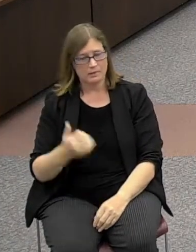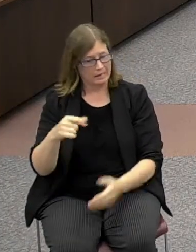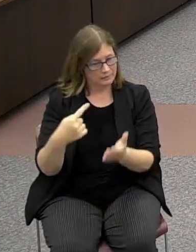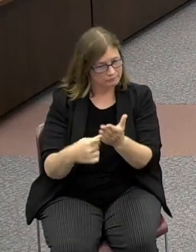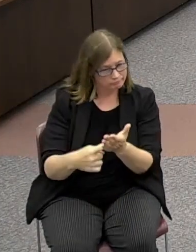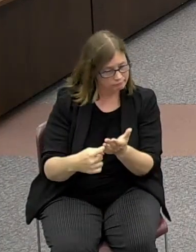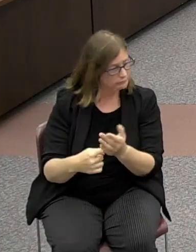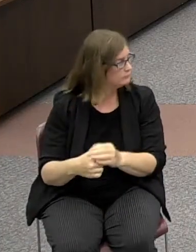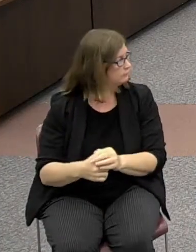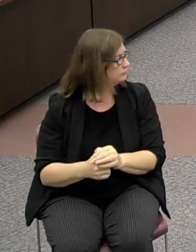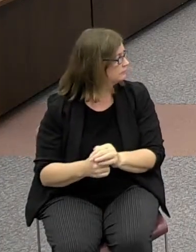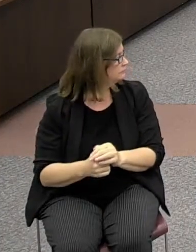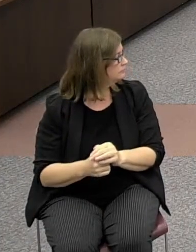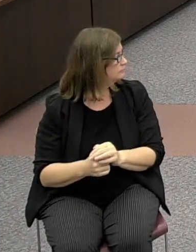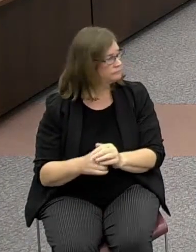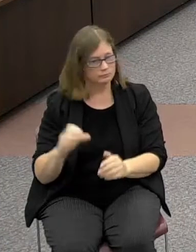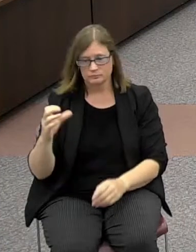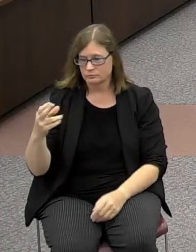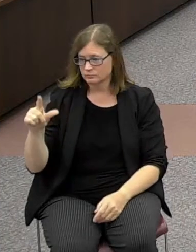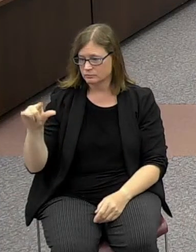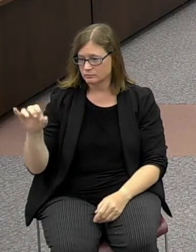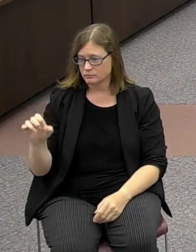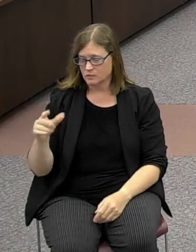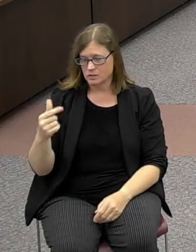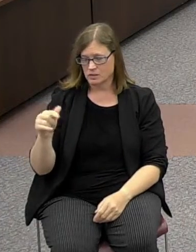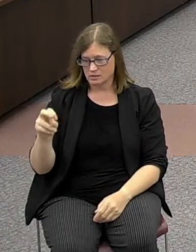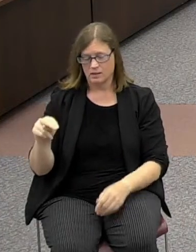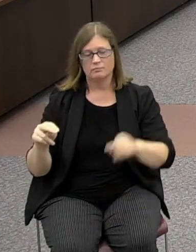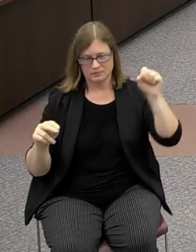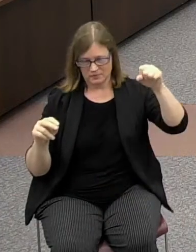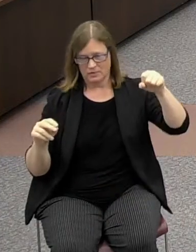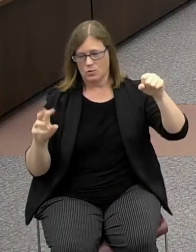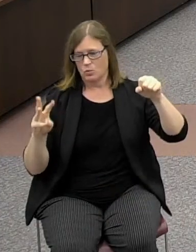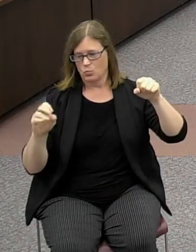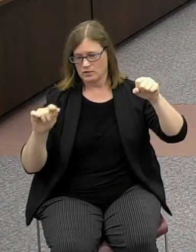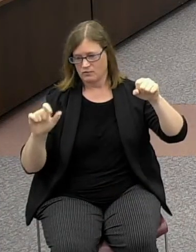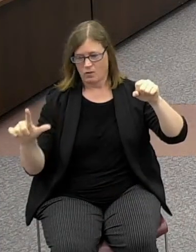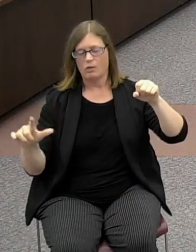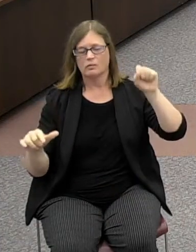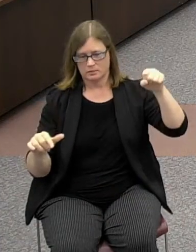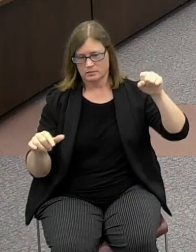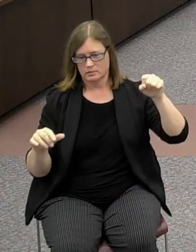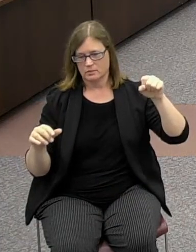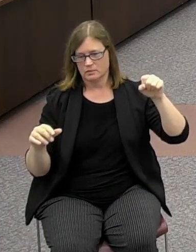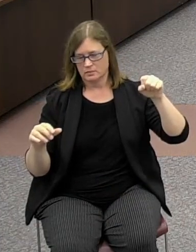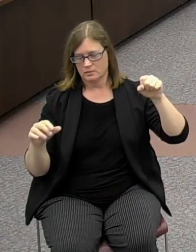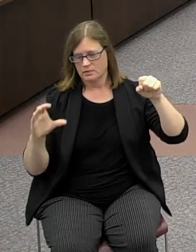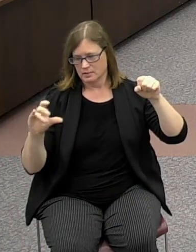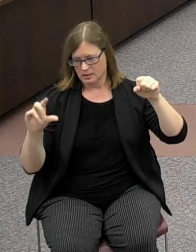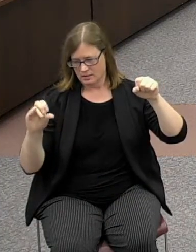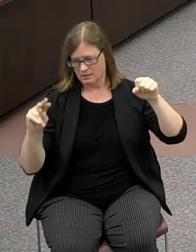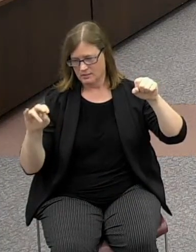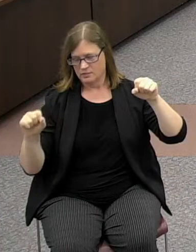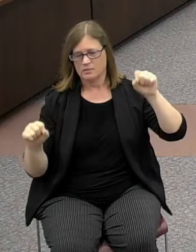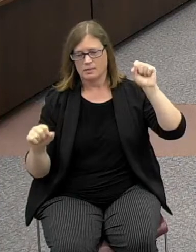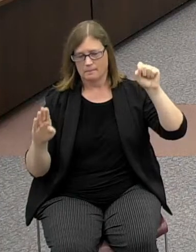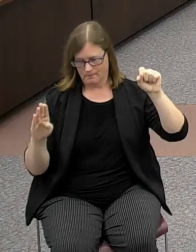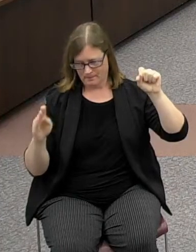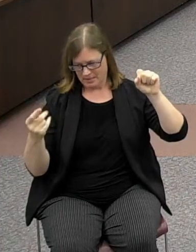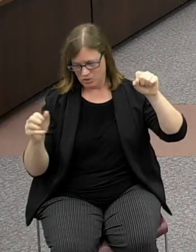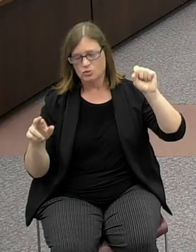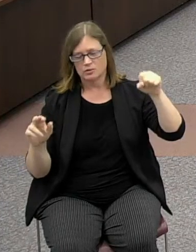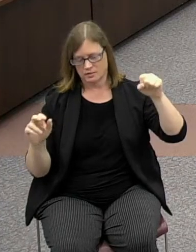discussion? Charlie? Ms. Gillon? Yes. Mr. Westfall? Yes. Ms. Howard Collins? Yes. Dr. Baxter? Yes.